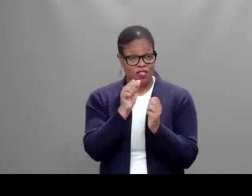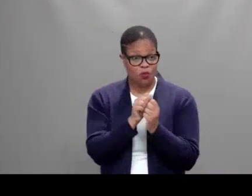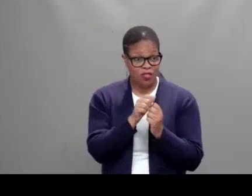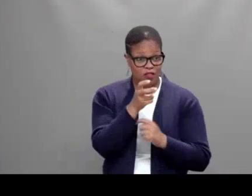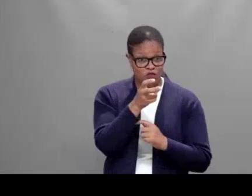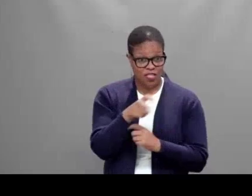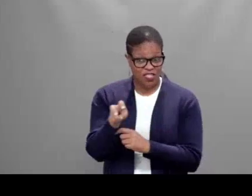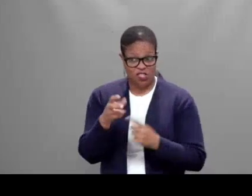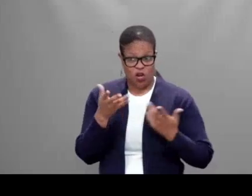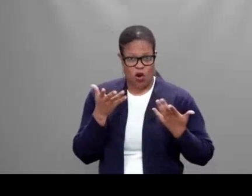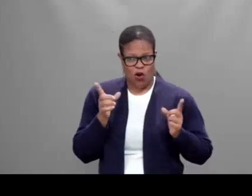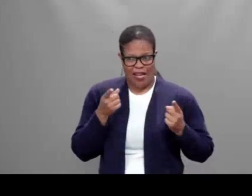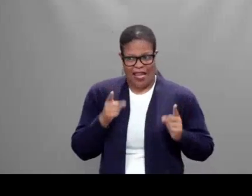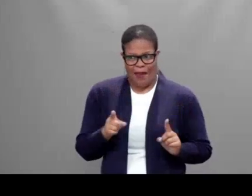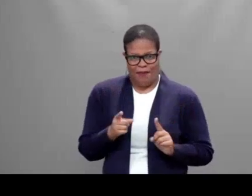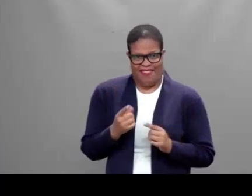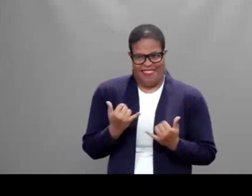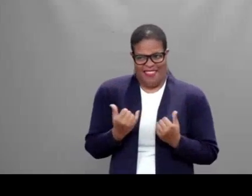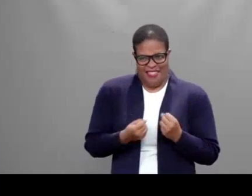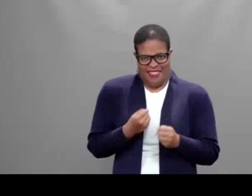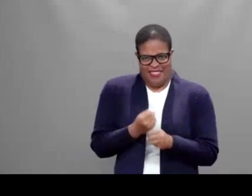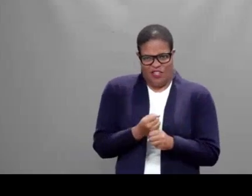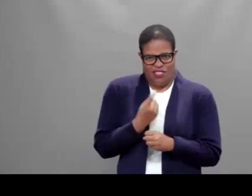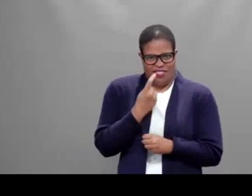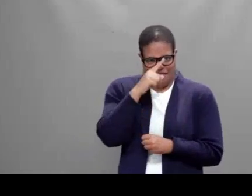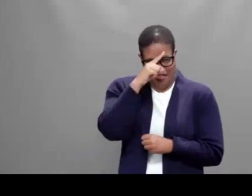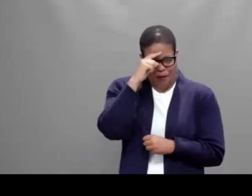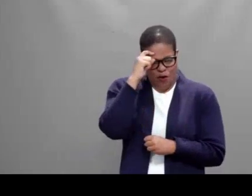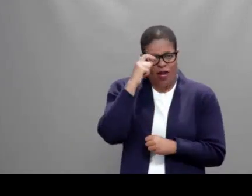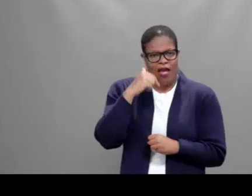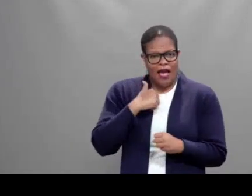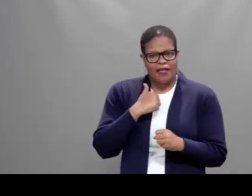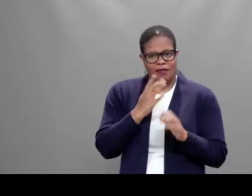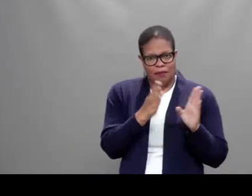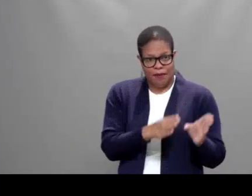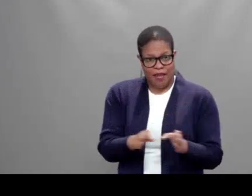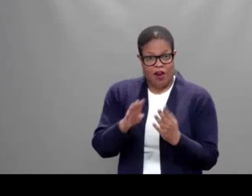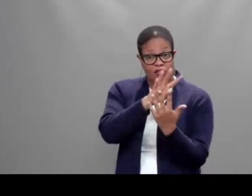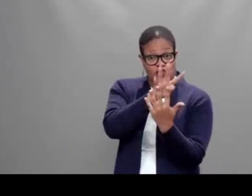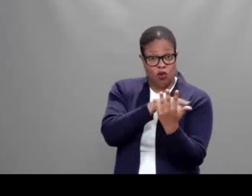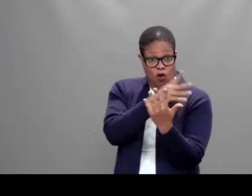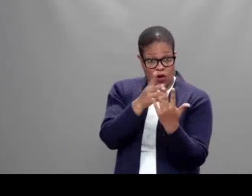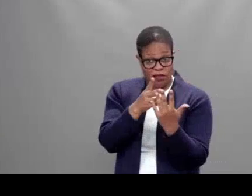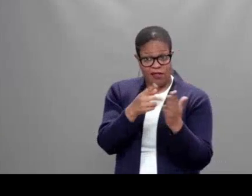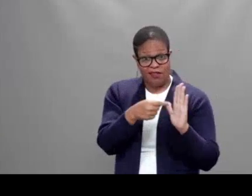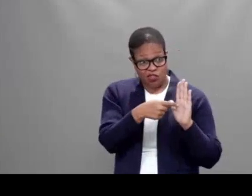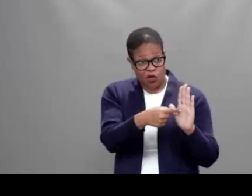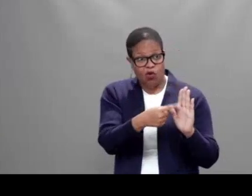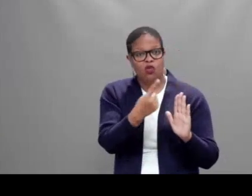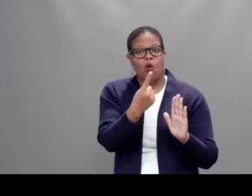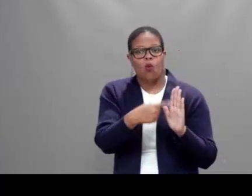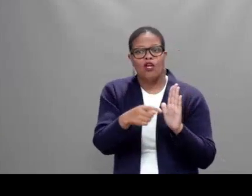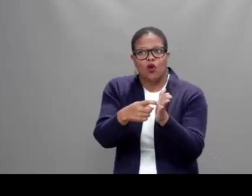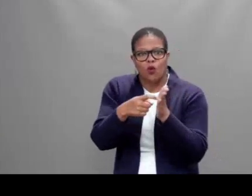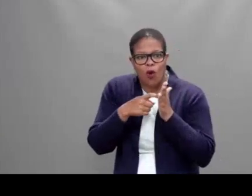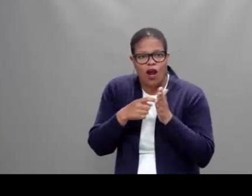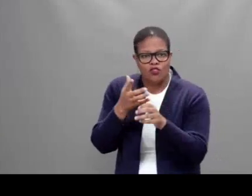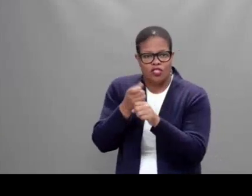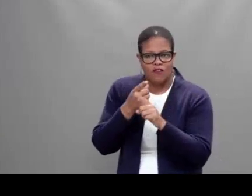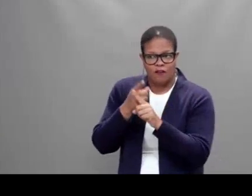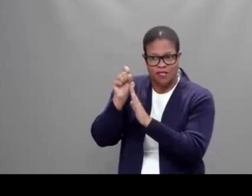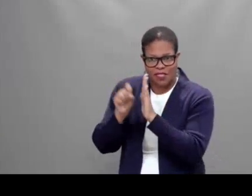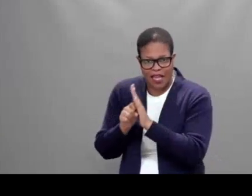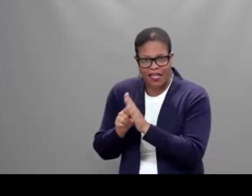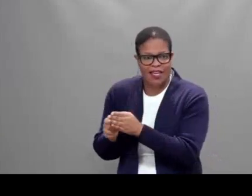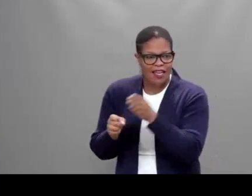having happened this summer, if I could put together a chart that talks about, this is what you have to get from the state, this is where you